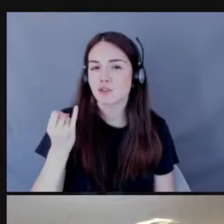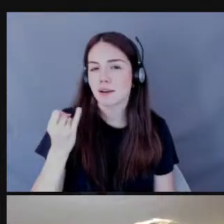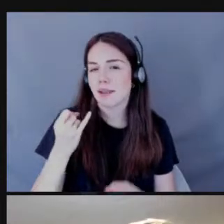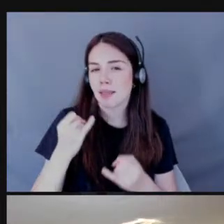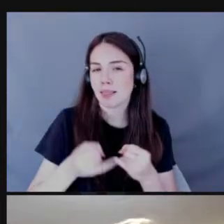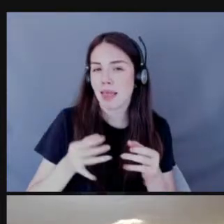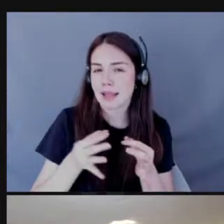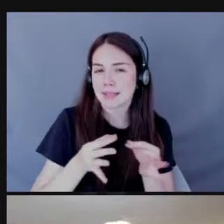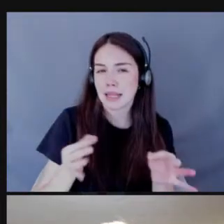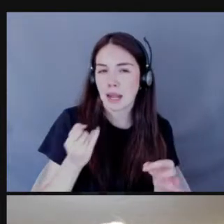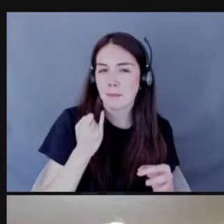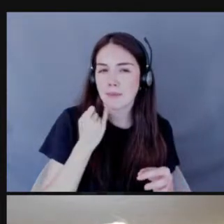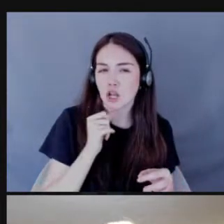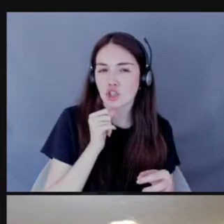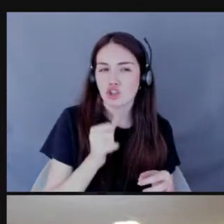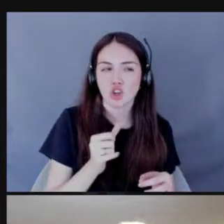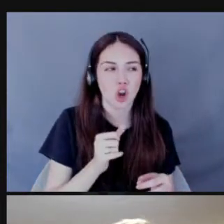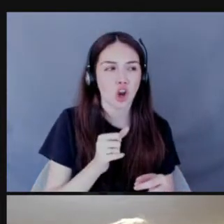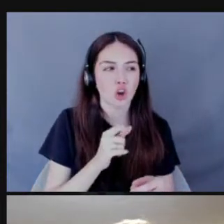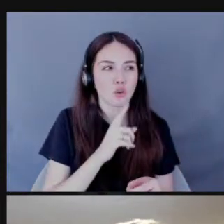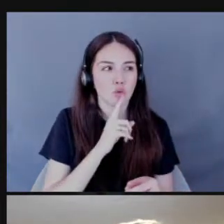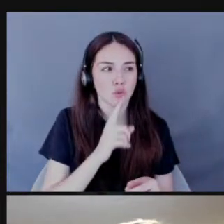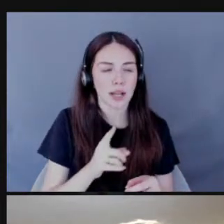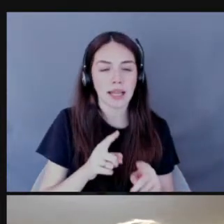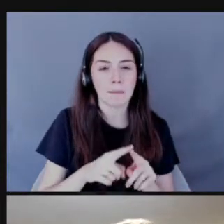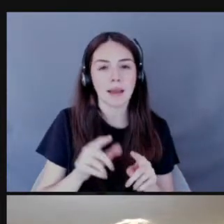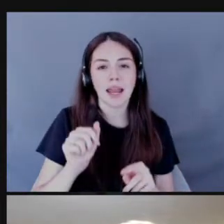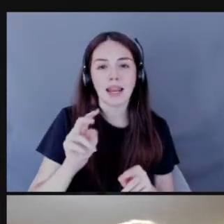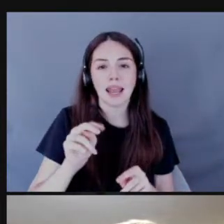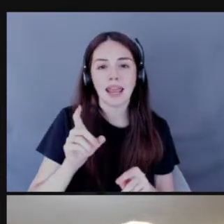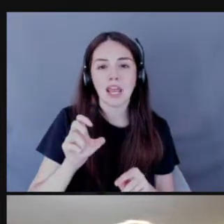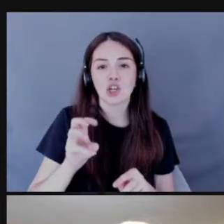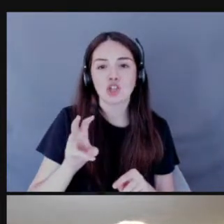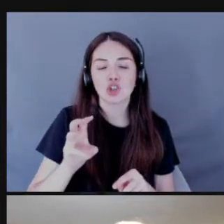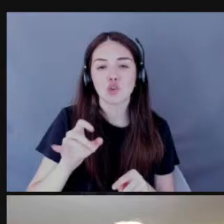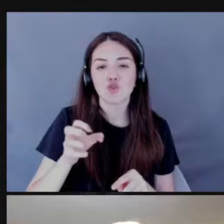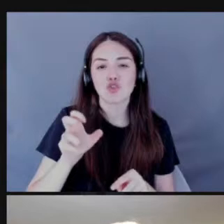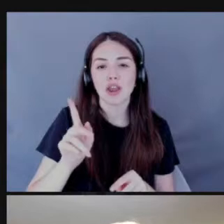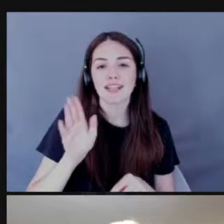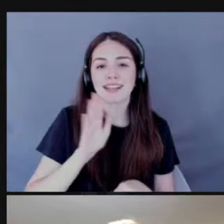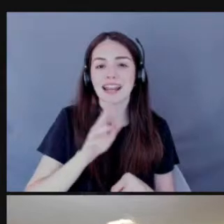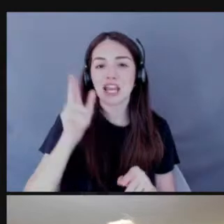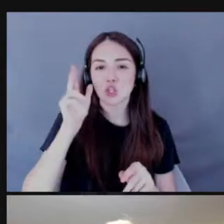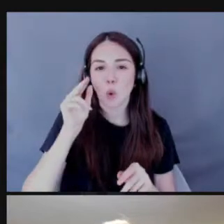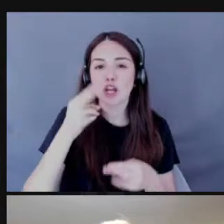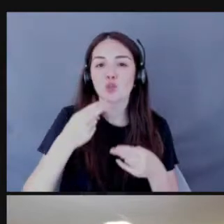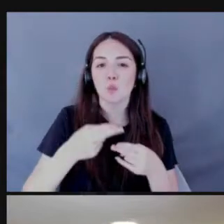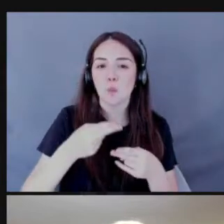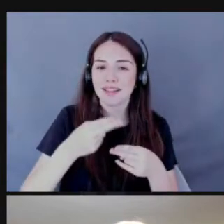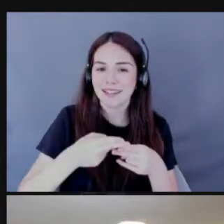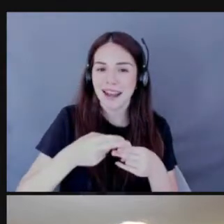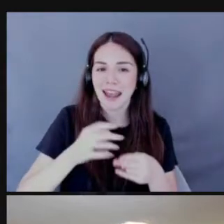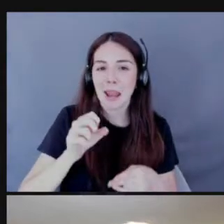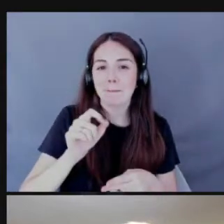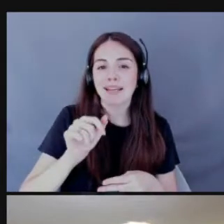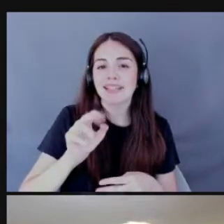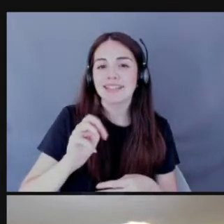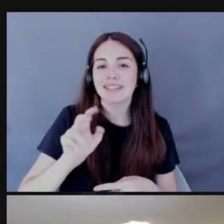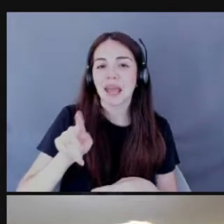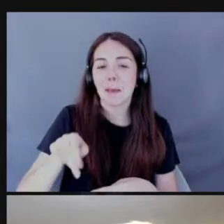if it is or not, but that Andrew Jackson's horse was named Sam Patch. So it seemed to me that,